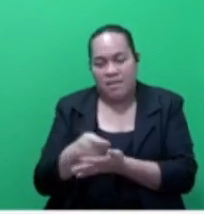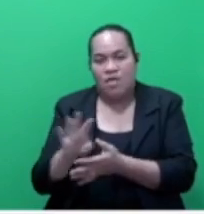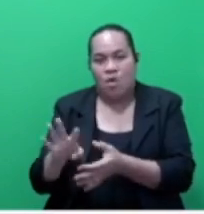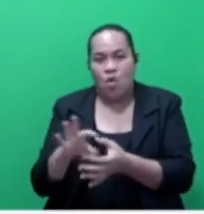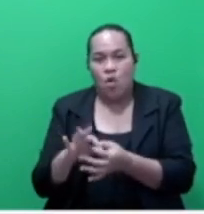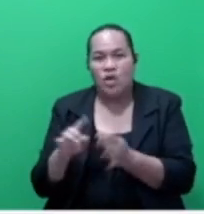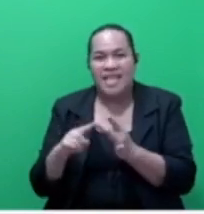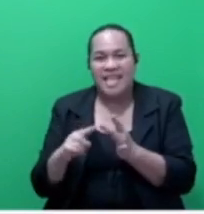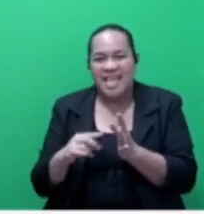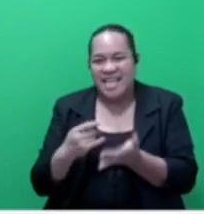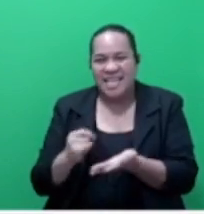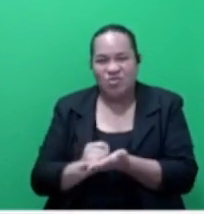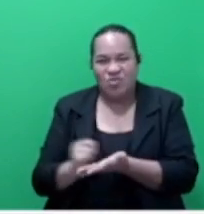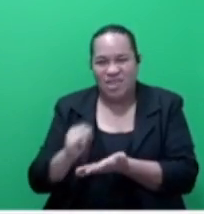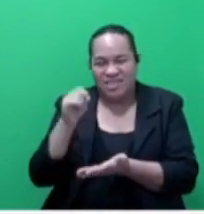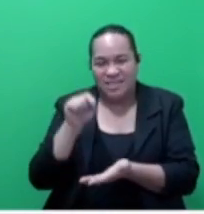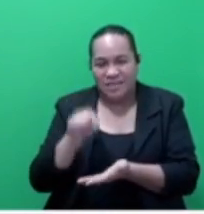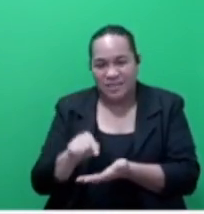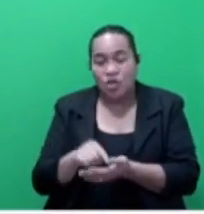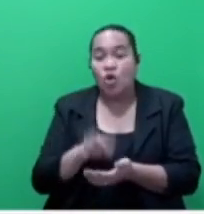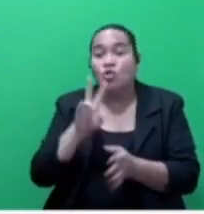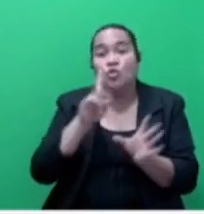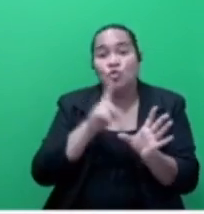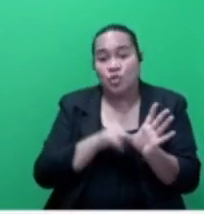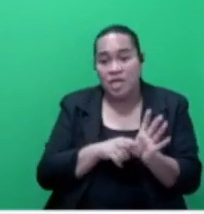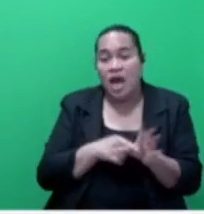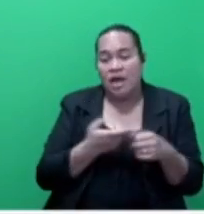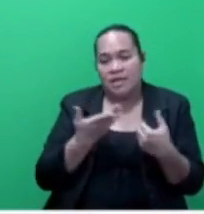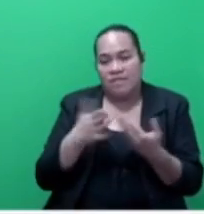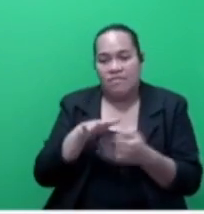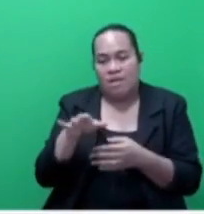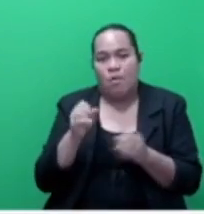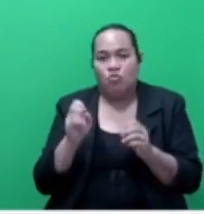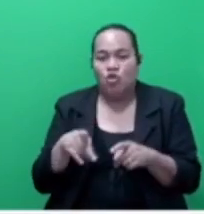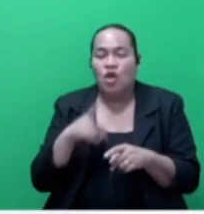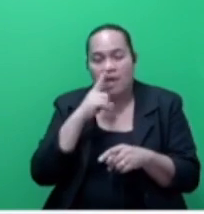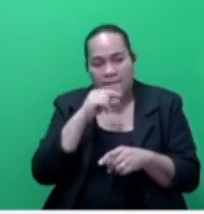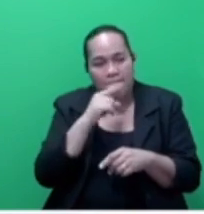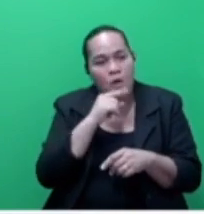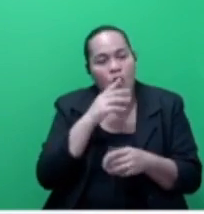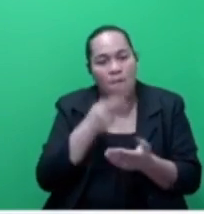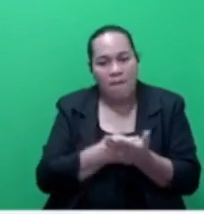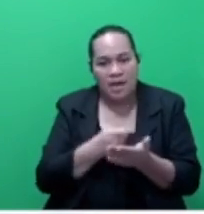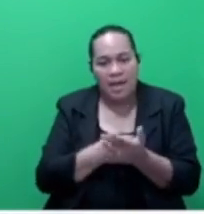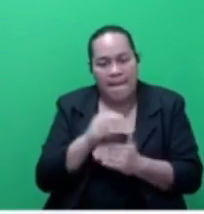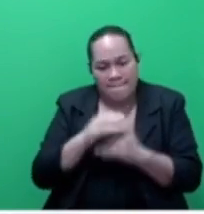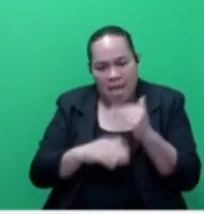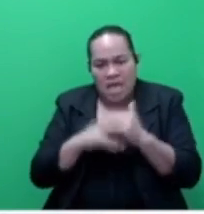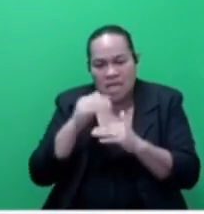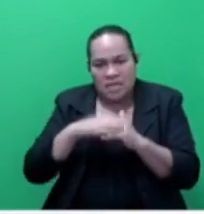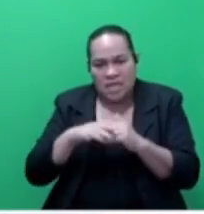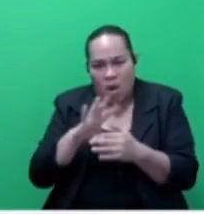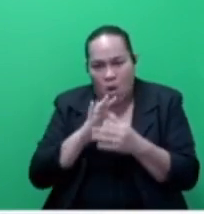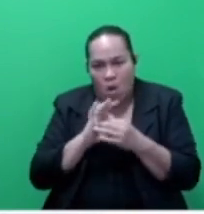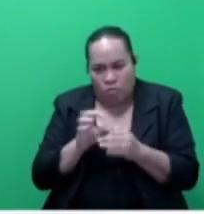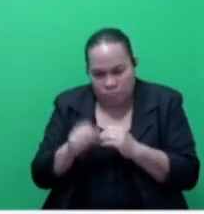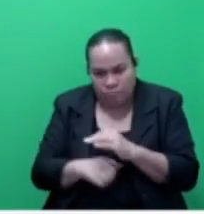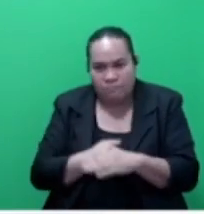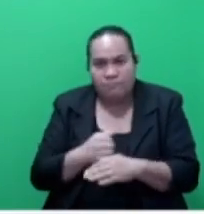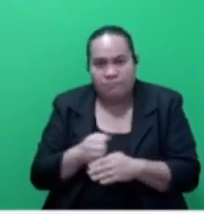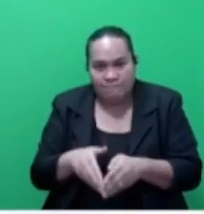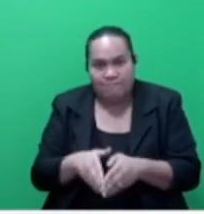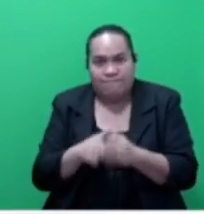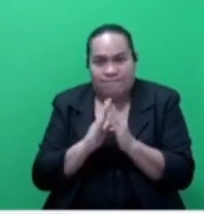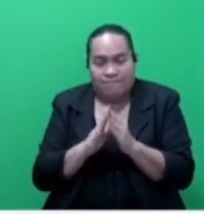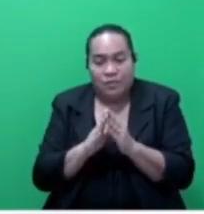a 2-year window of opportunity to be able to borrow money, build up their business or rebuild their business in most cases, and be